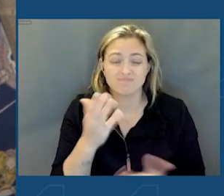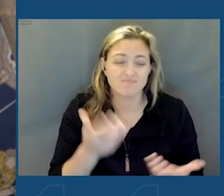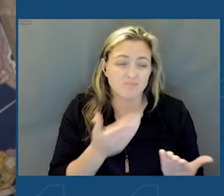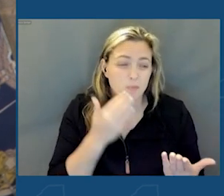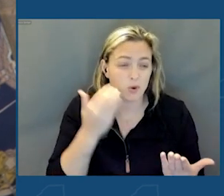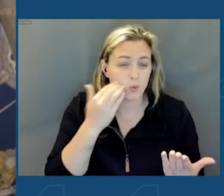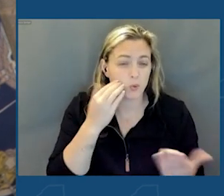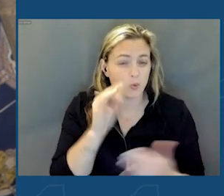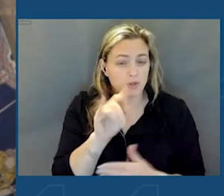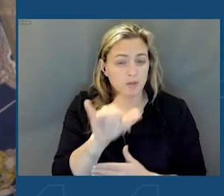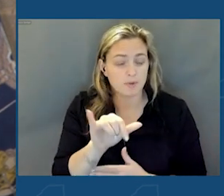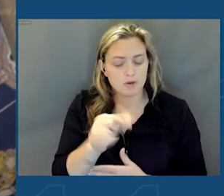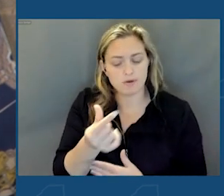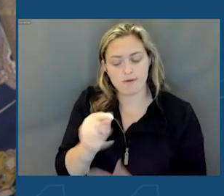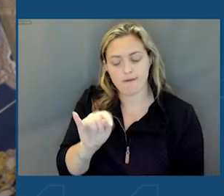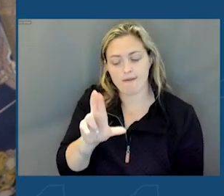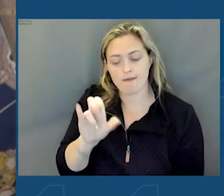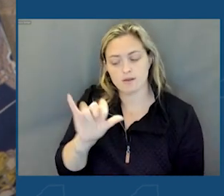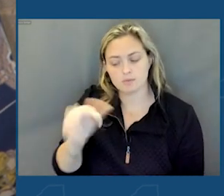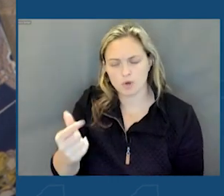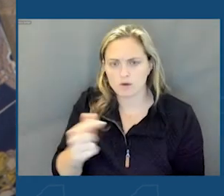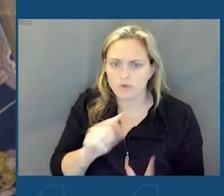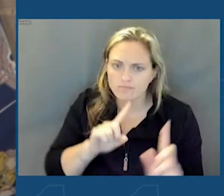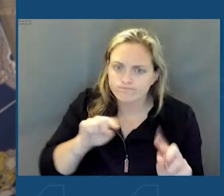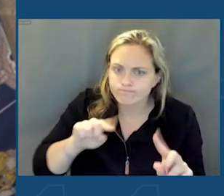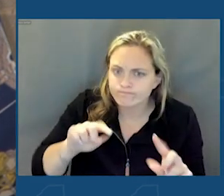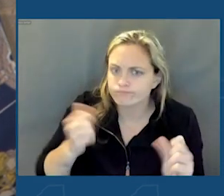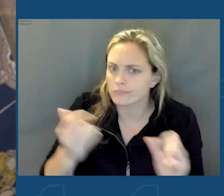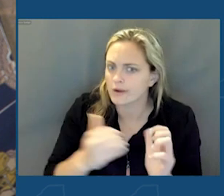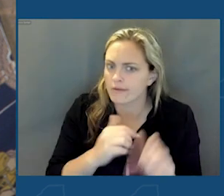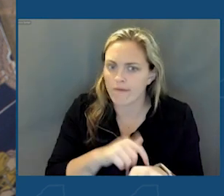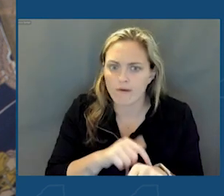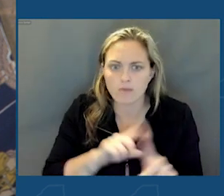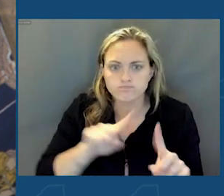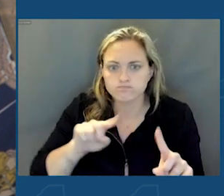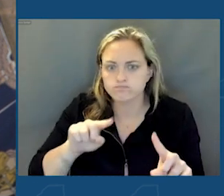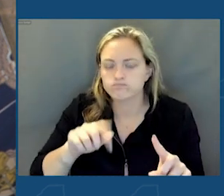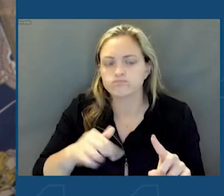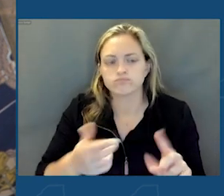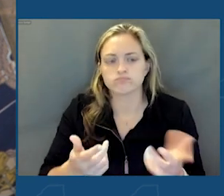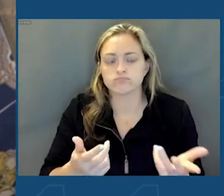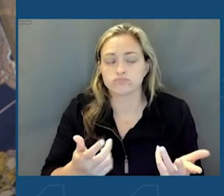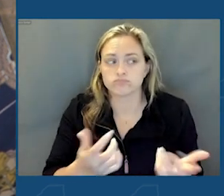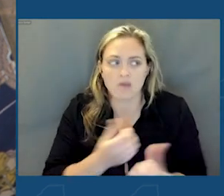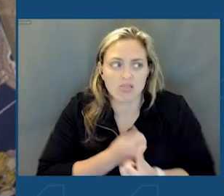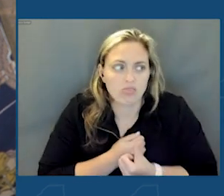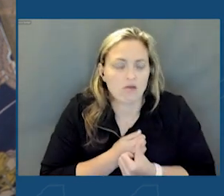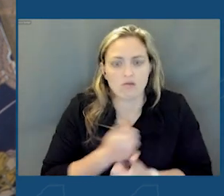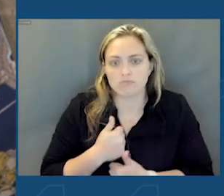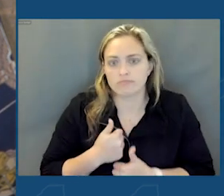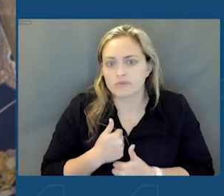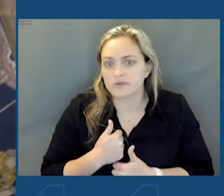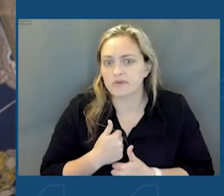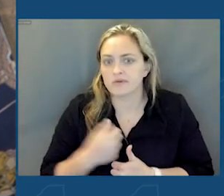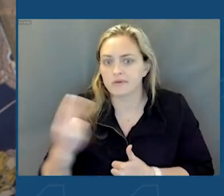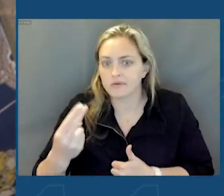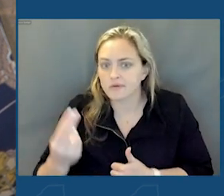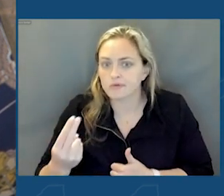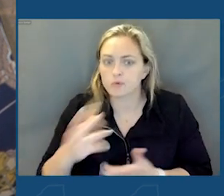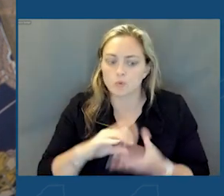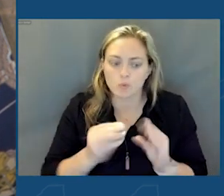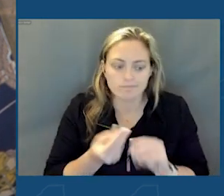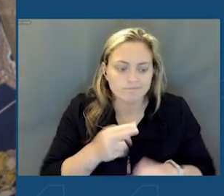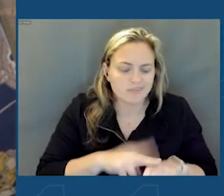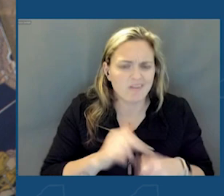cemetery, Gettysburg. I've been there many, many times, taken tours countless times because I love military history, the story of our nation, how we